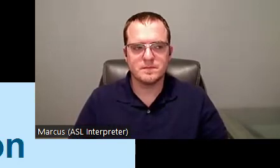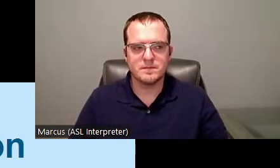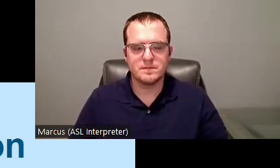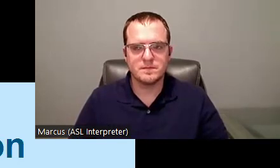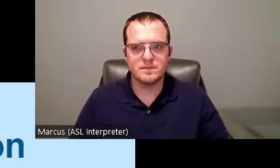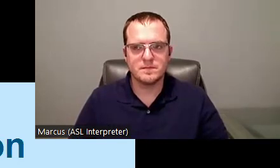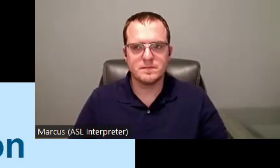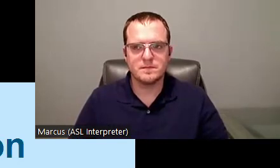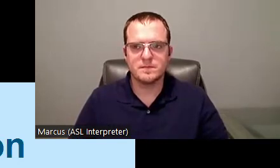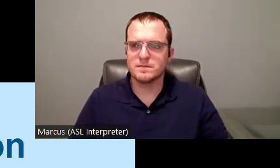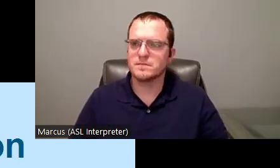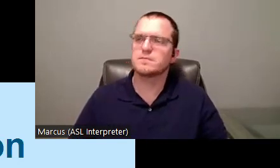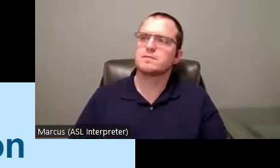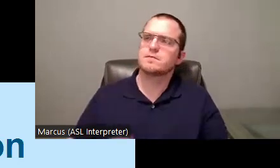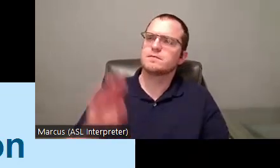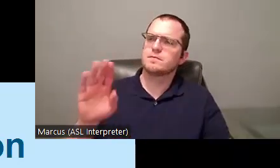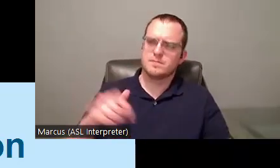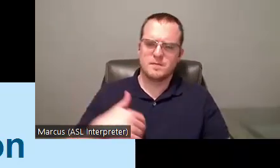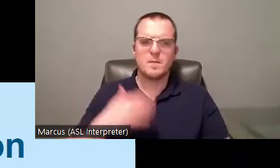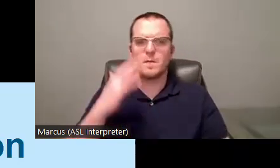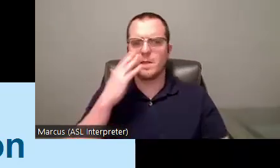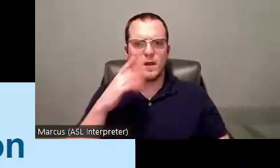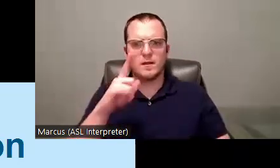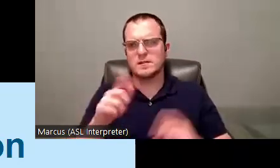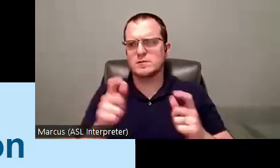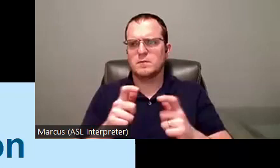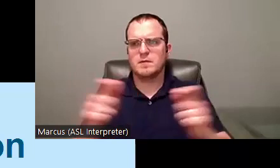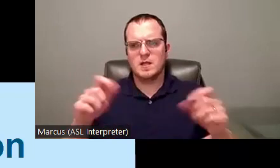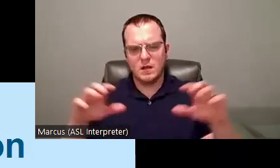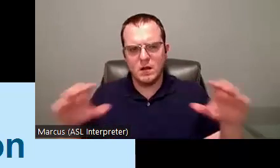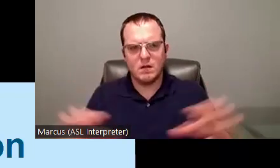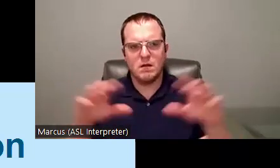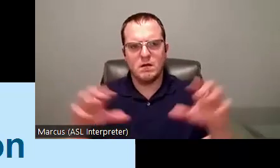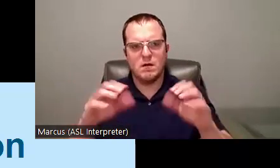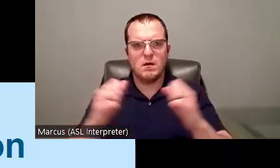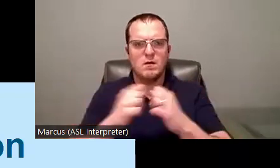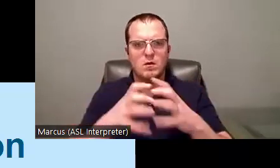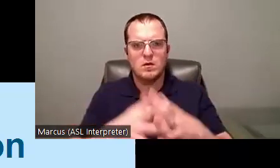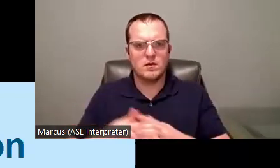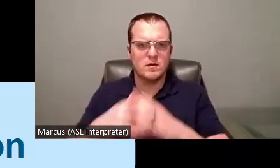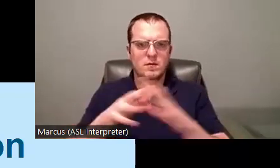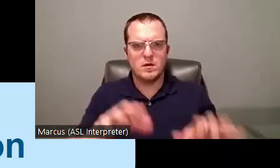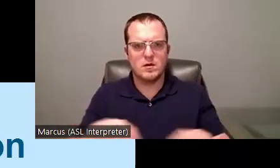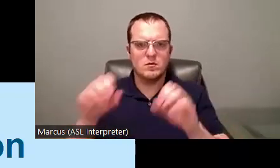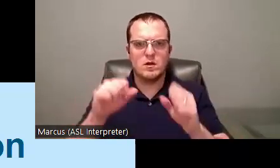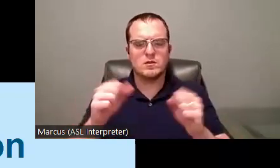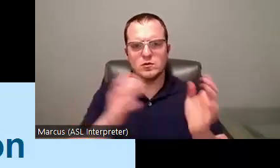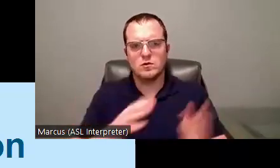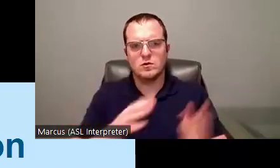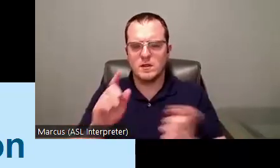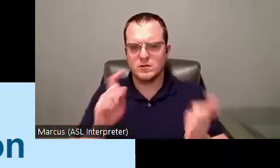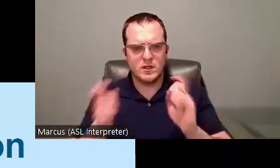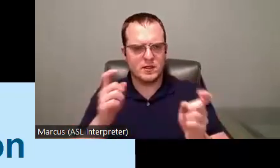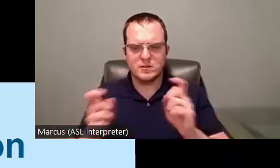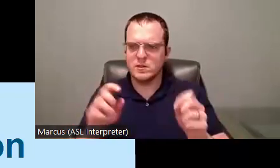I'll say, I know this was such a huge undertaking with the American Rescue Plan guidelines constantly changing. So thank you, URA